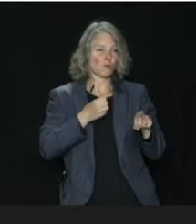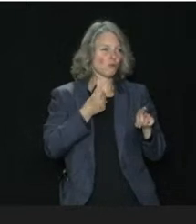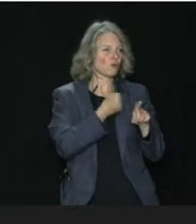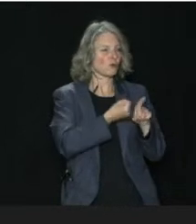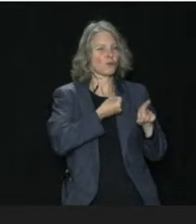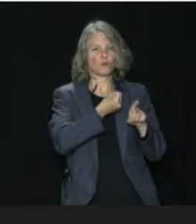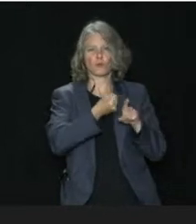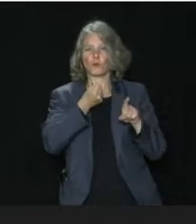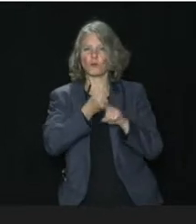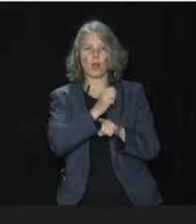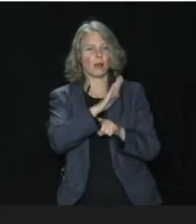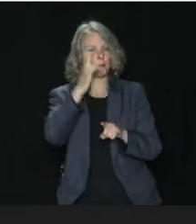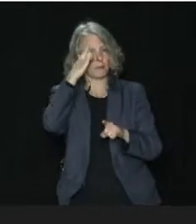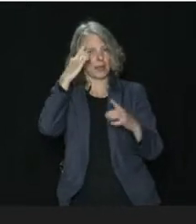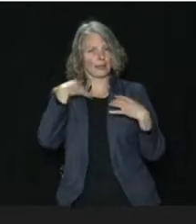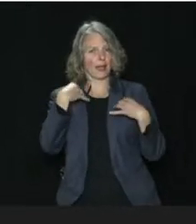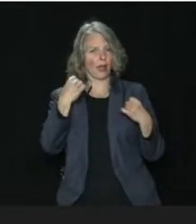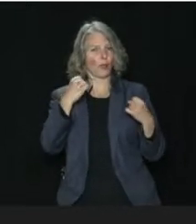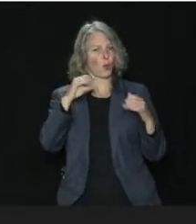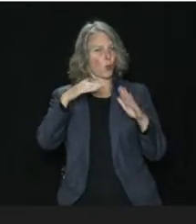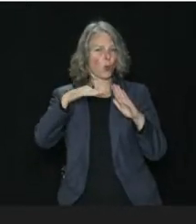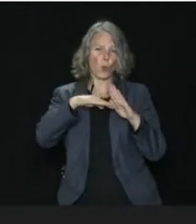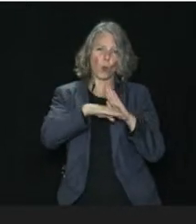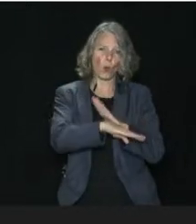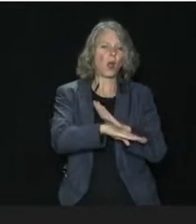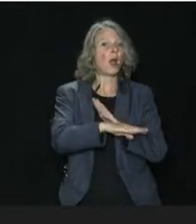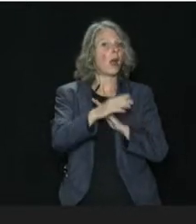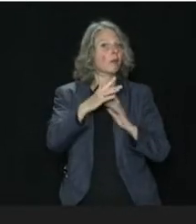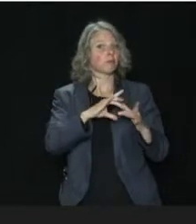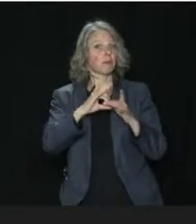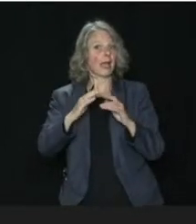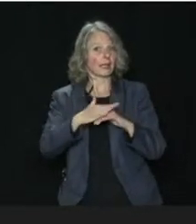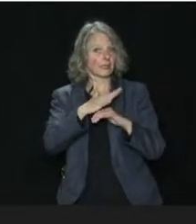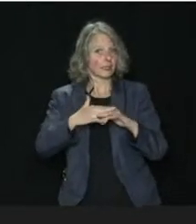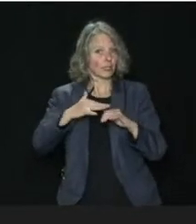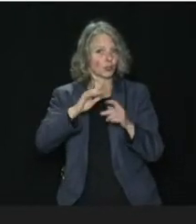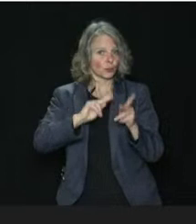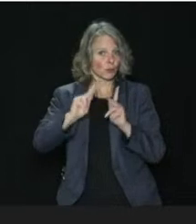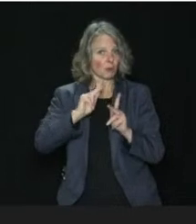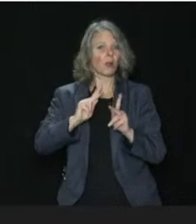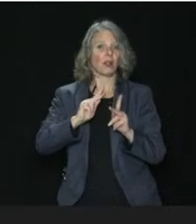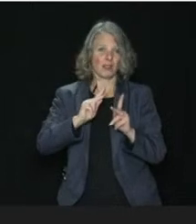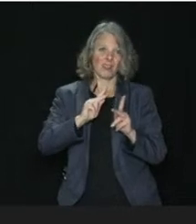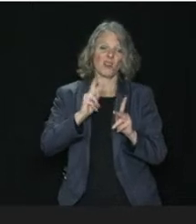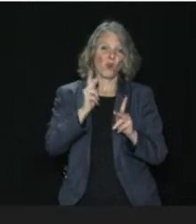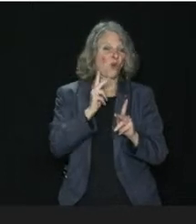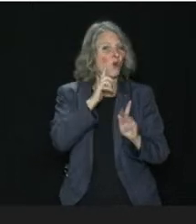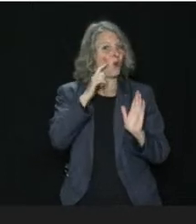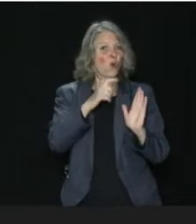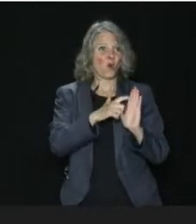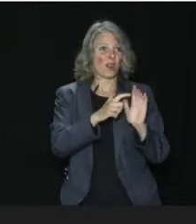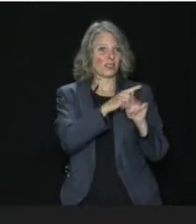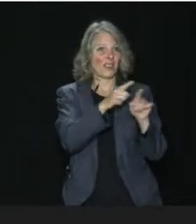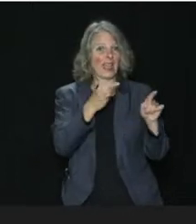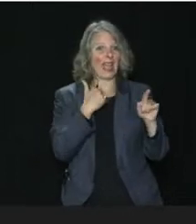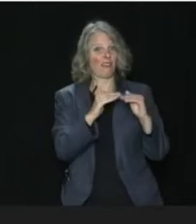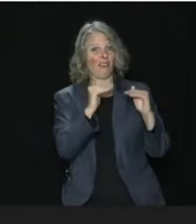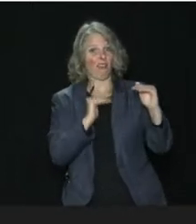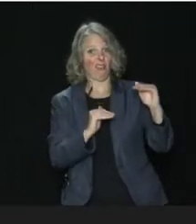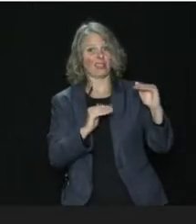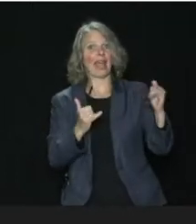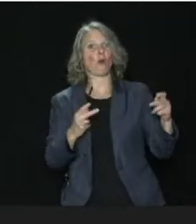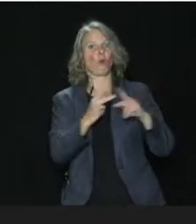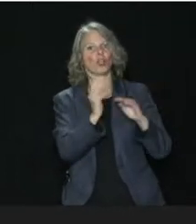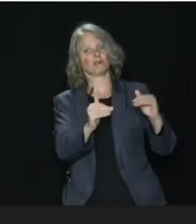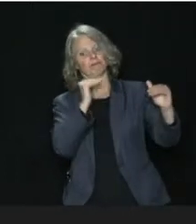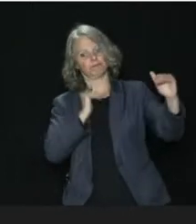the mental health and well-being of Indigenous peoples, and it has emphasized existing inequalities in terms